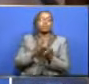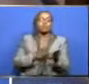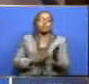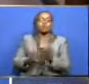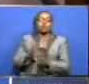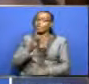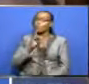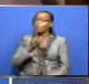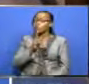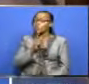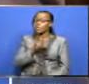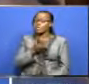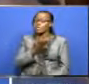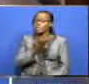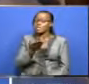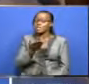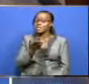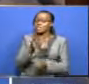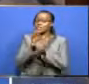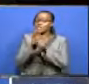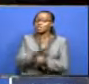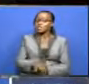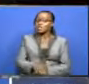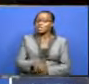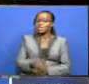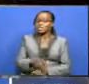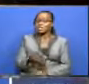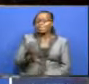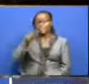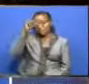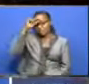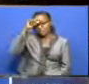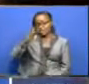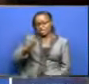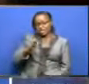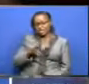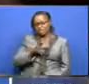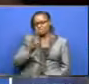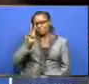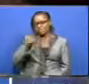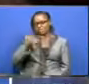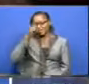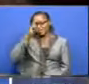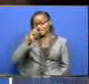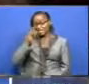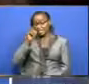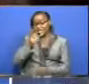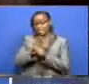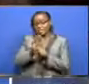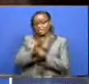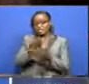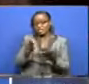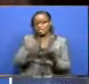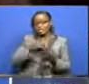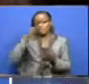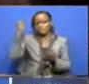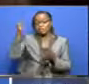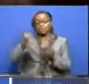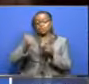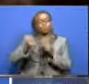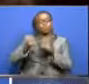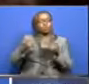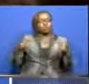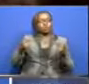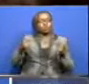threats, the Governor Okoth Obado is reading malice into his purported ouster from office. Obado lashed out at his political rivals, taking issue with